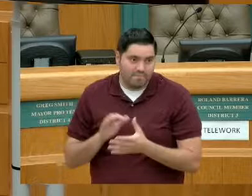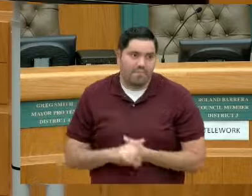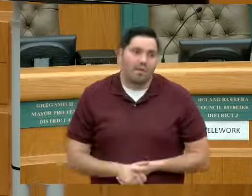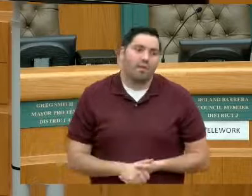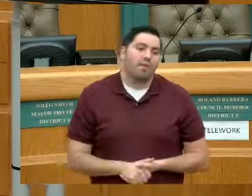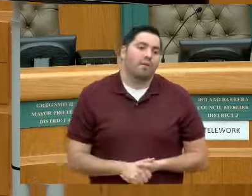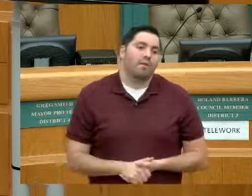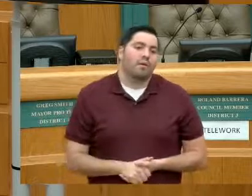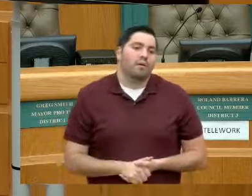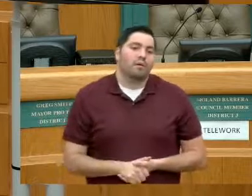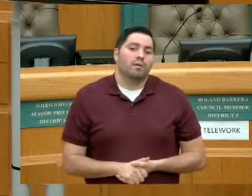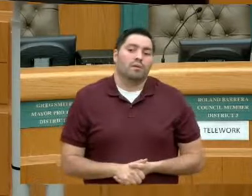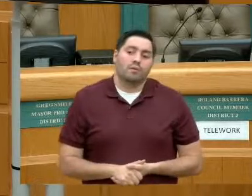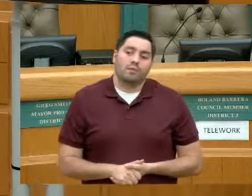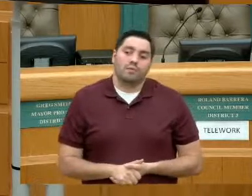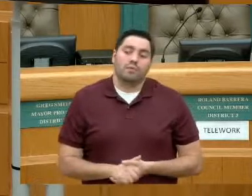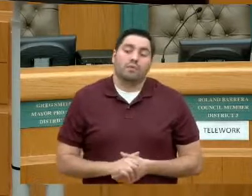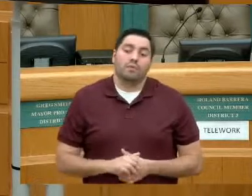because